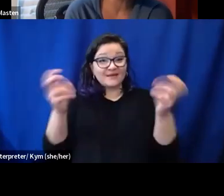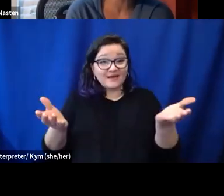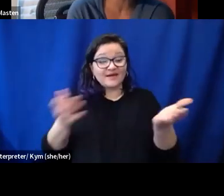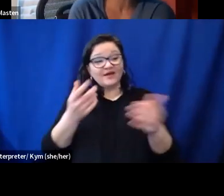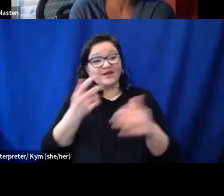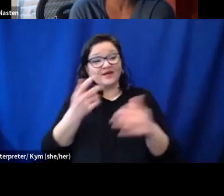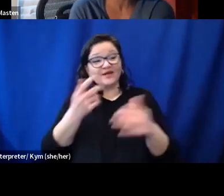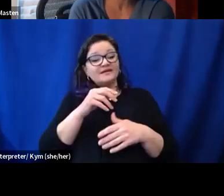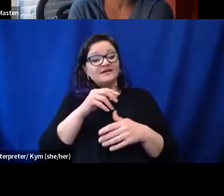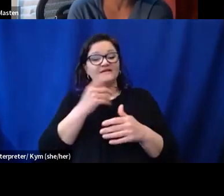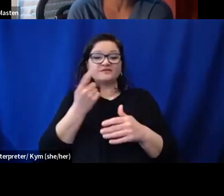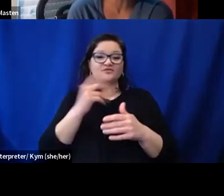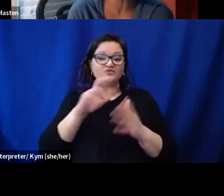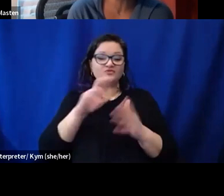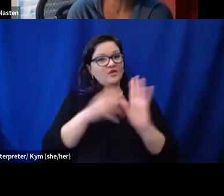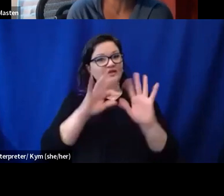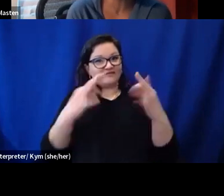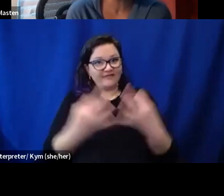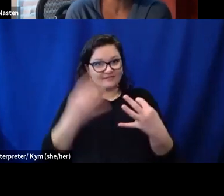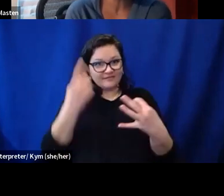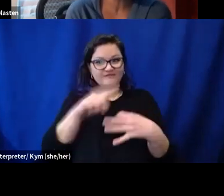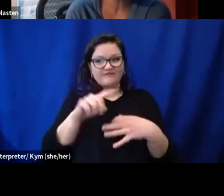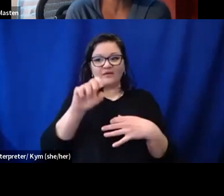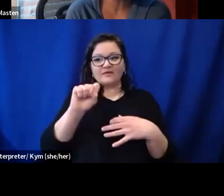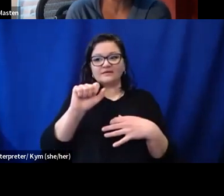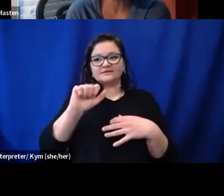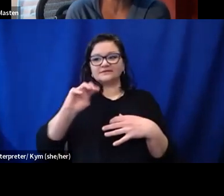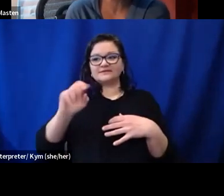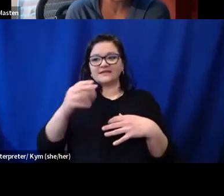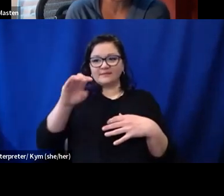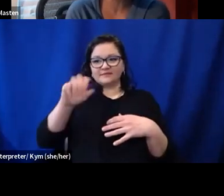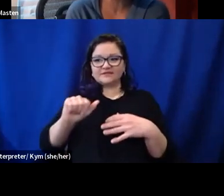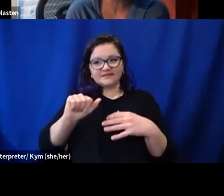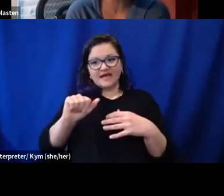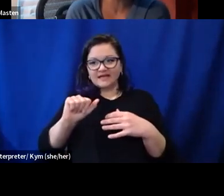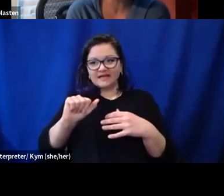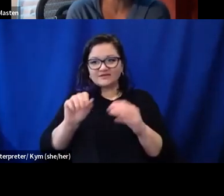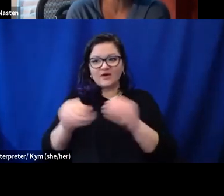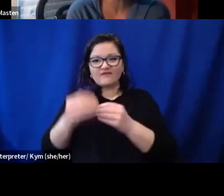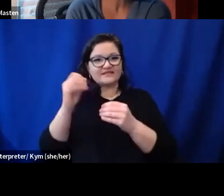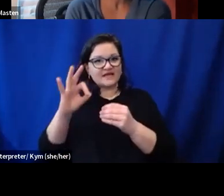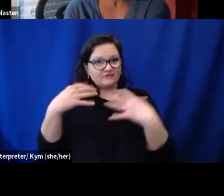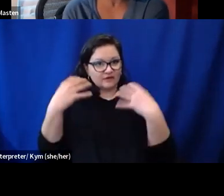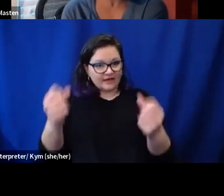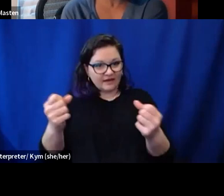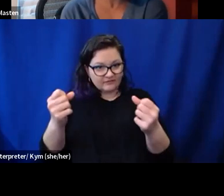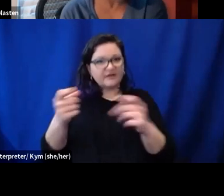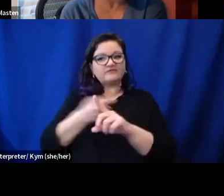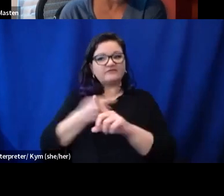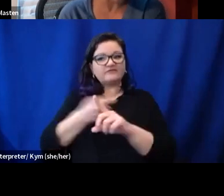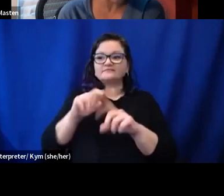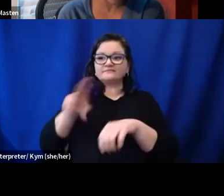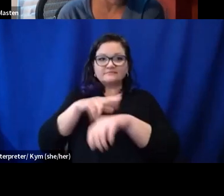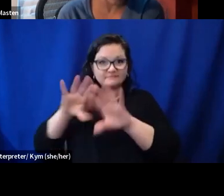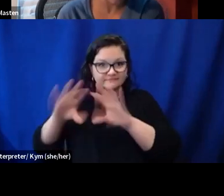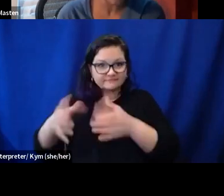Role of Families in SAMHSA's Office of Recovery, presented on behalf of the National Federation of Families in SAMHSA's